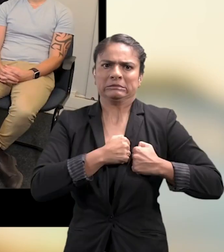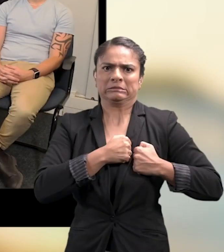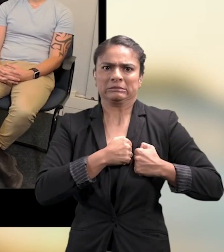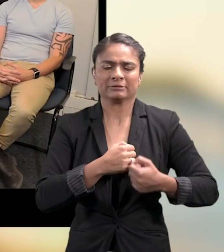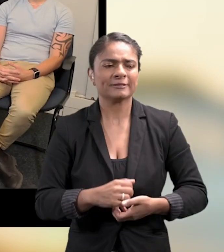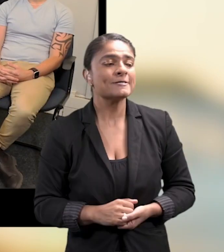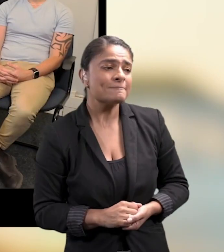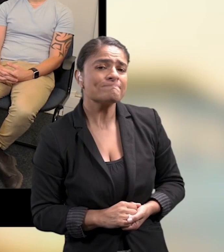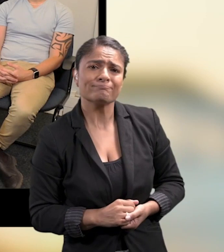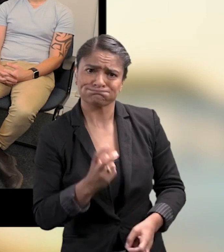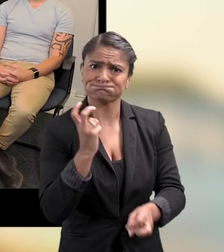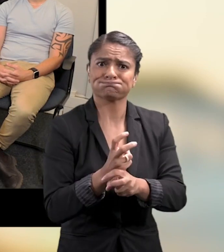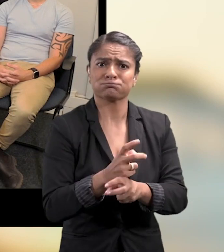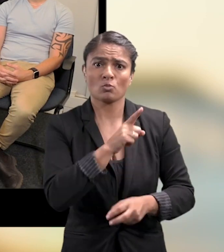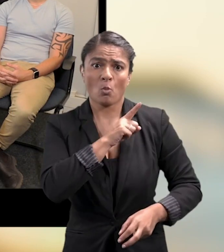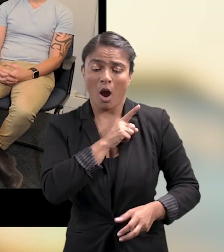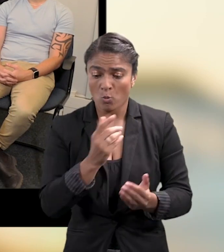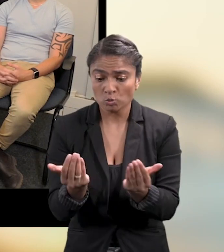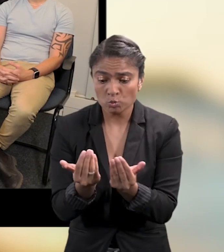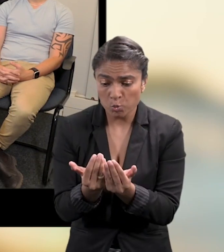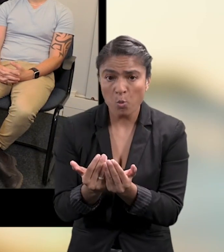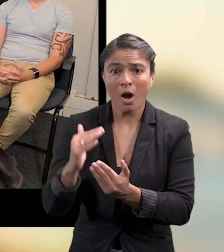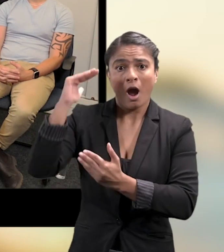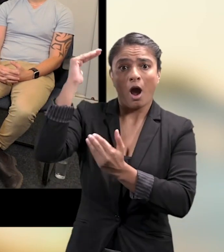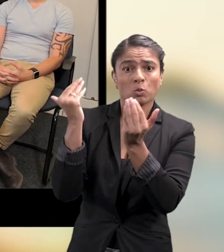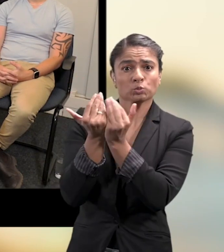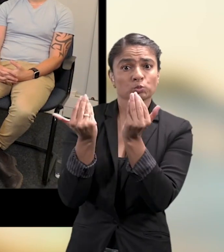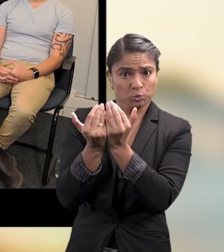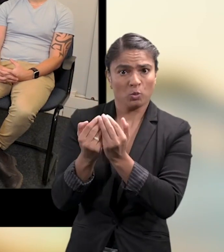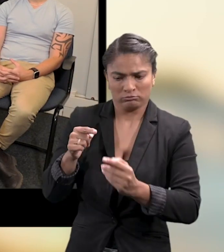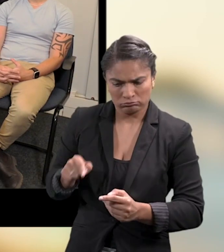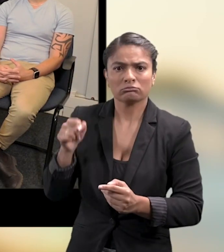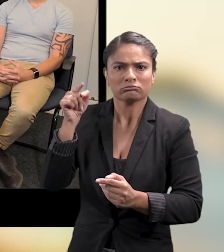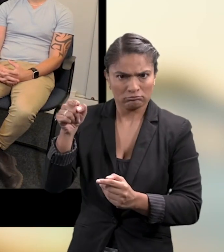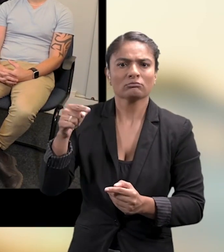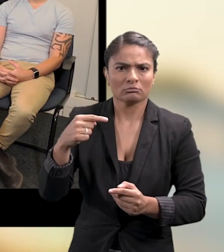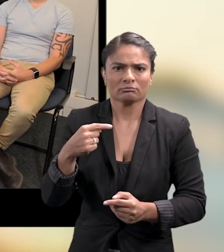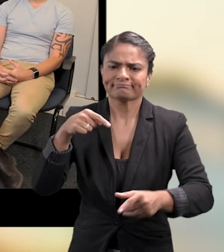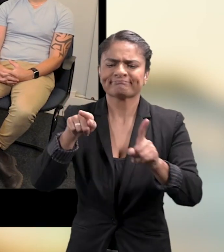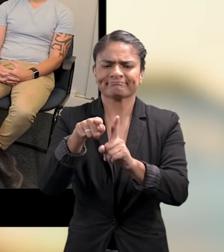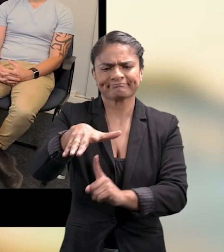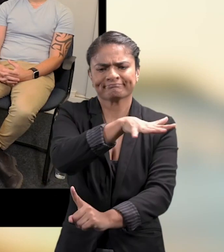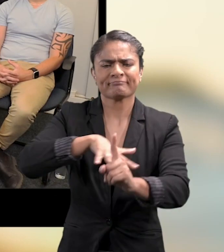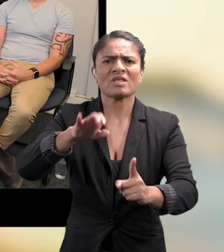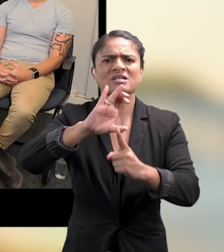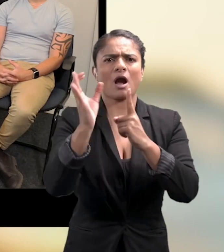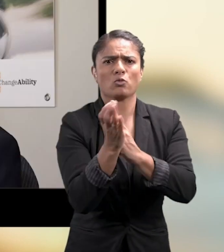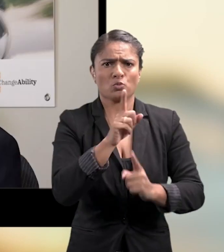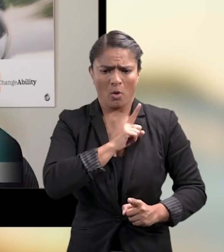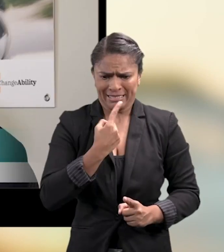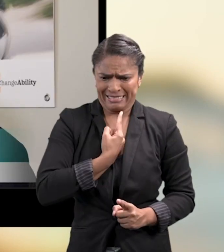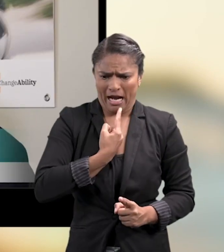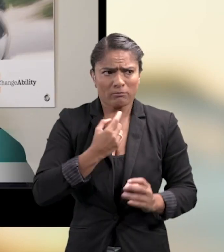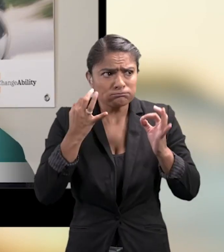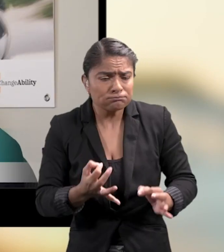It is difficult. Often students, when they're in high school and in primary school, often it's a culture of not really understanding.